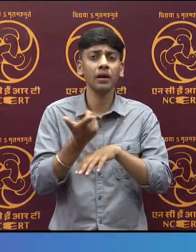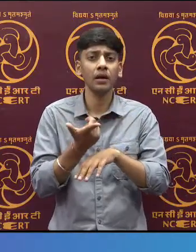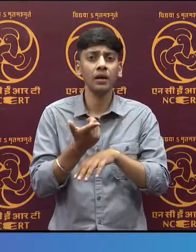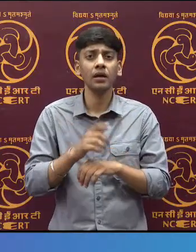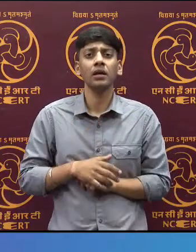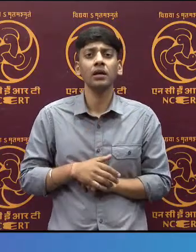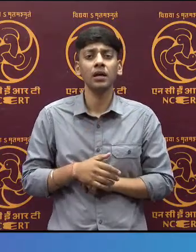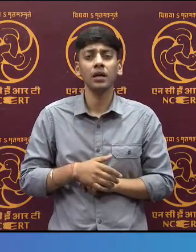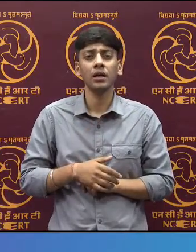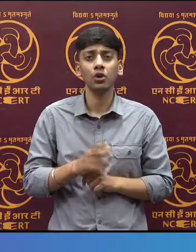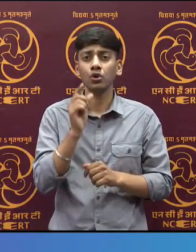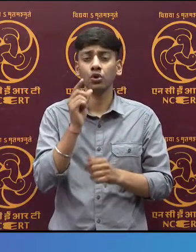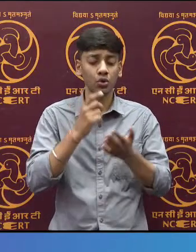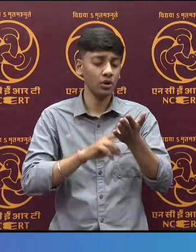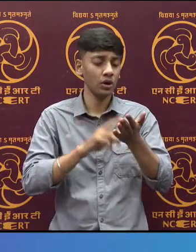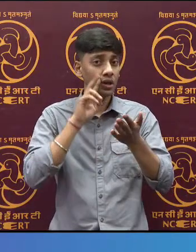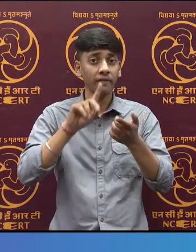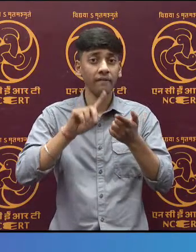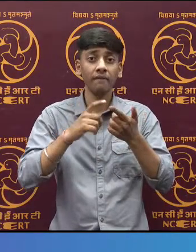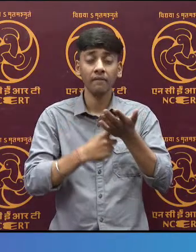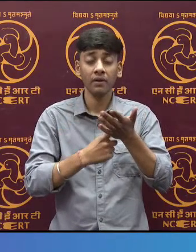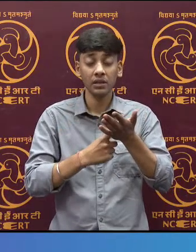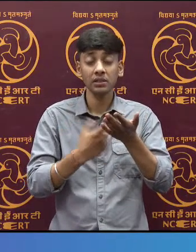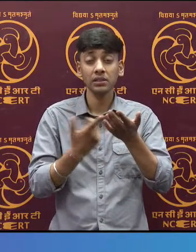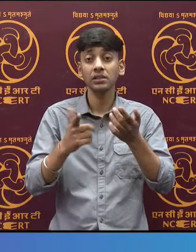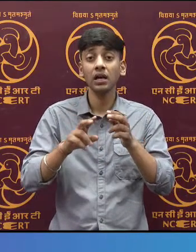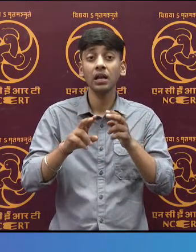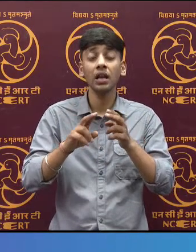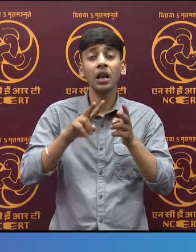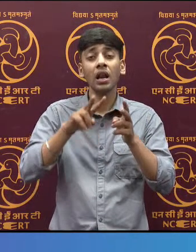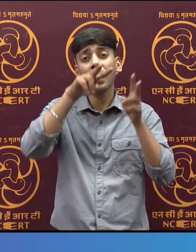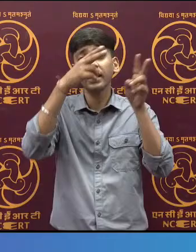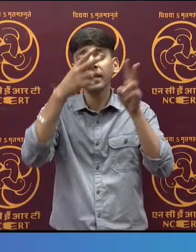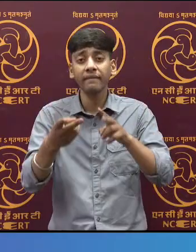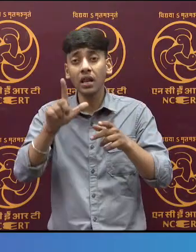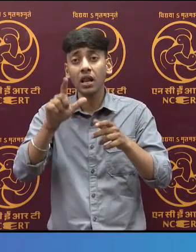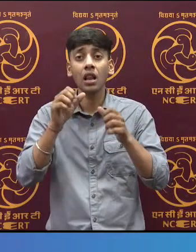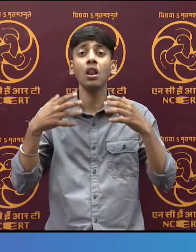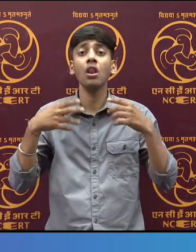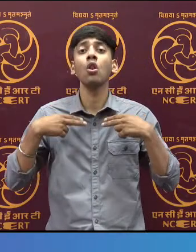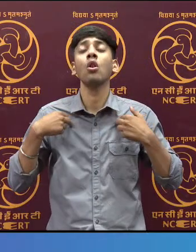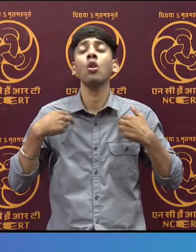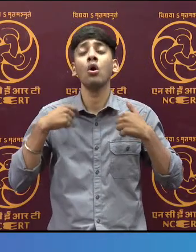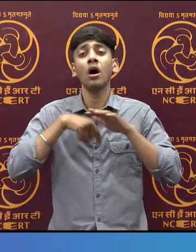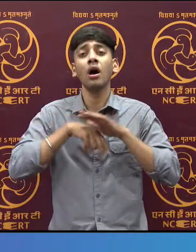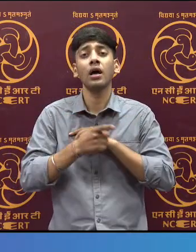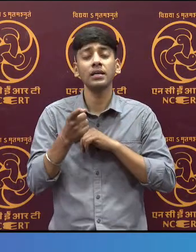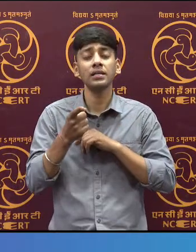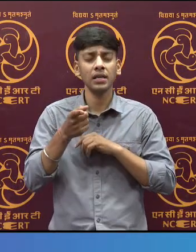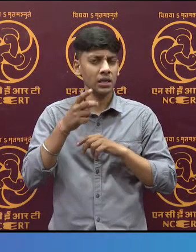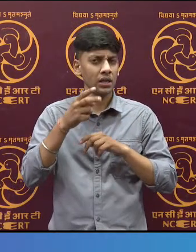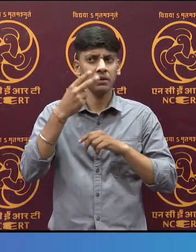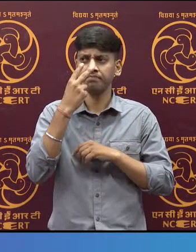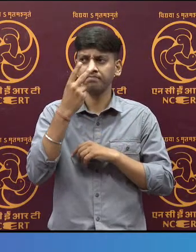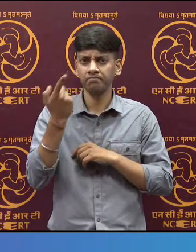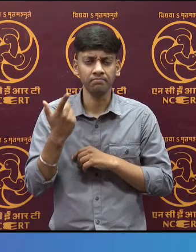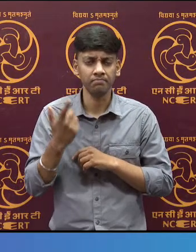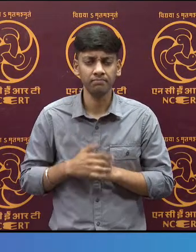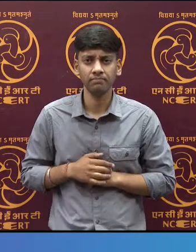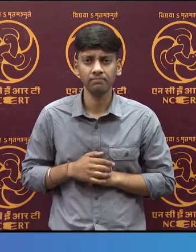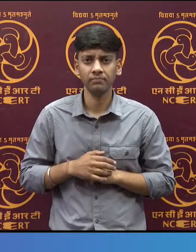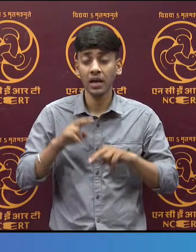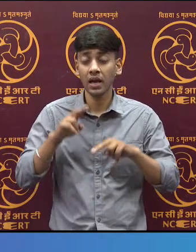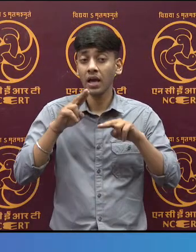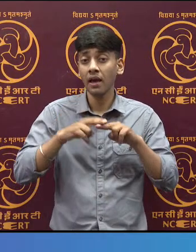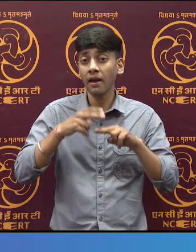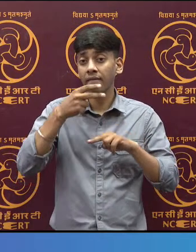covered, universal gravitational law, we derived an equation. In this slide you can see F